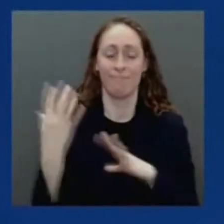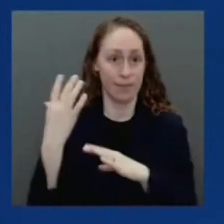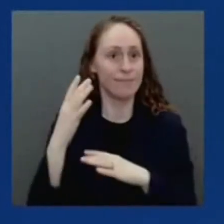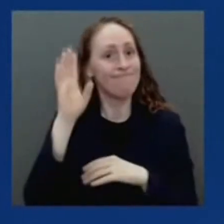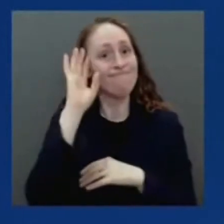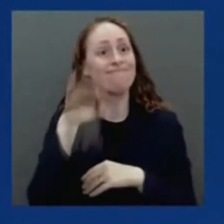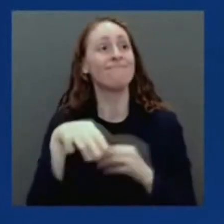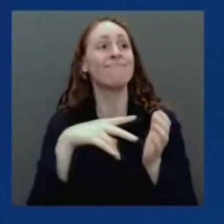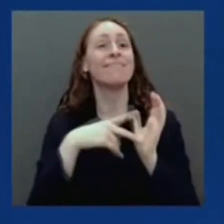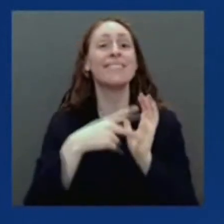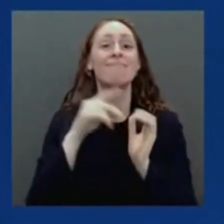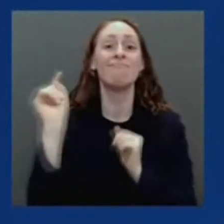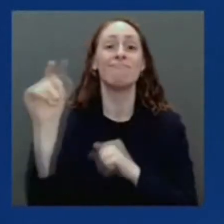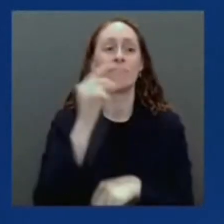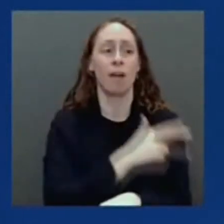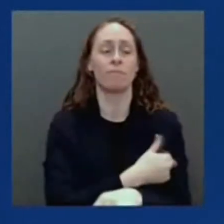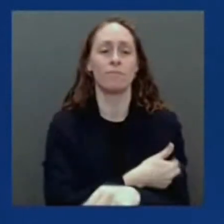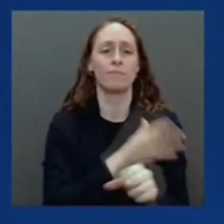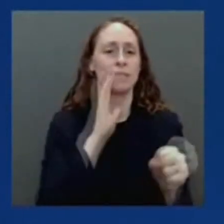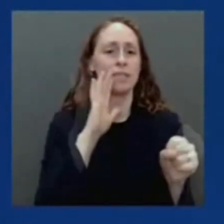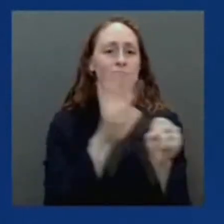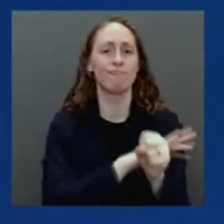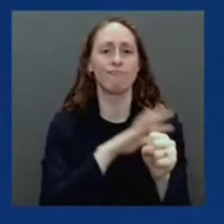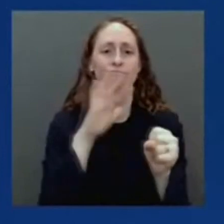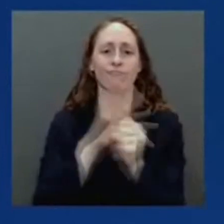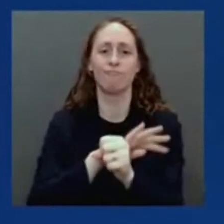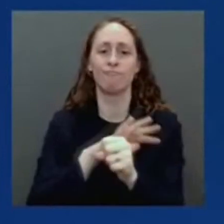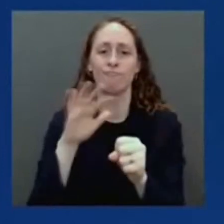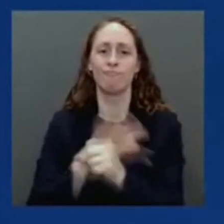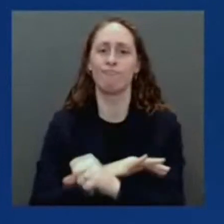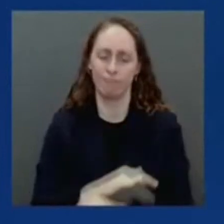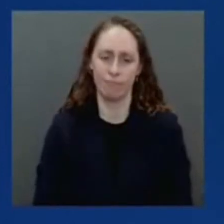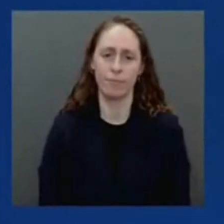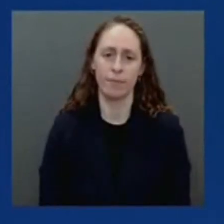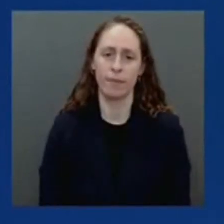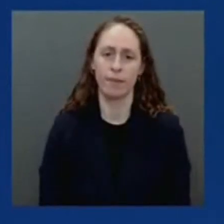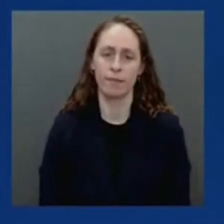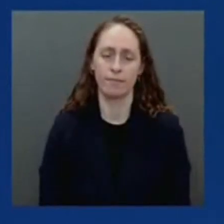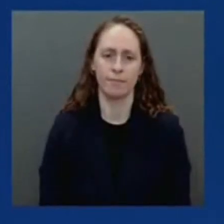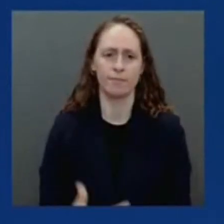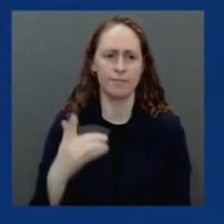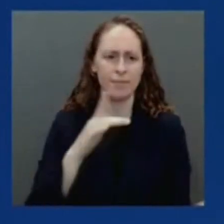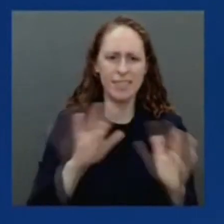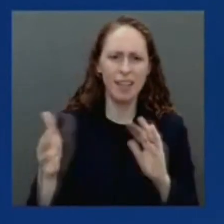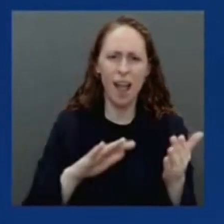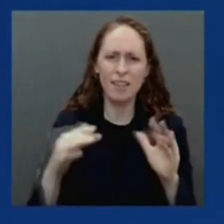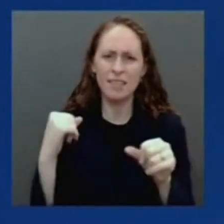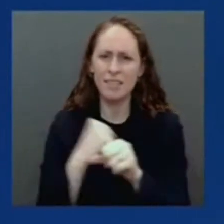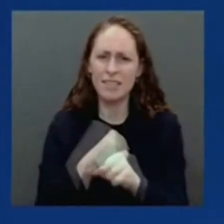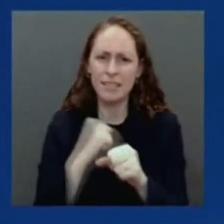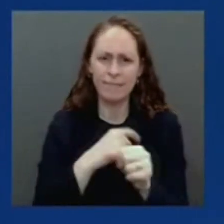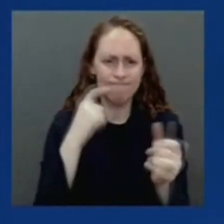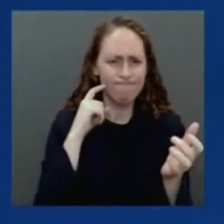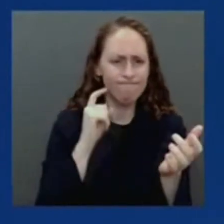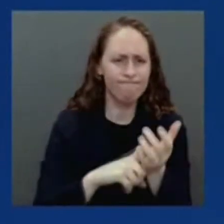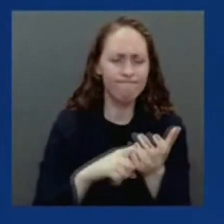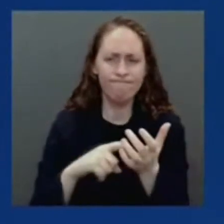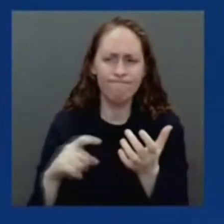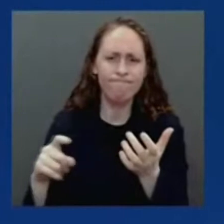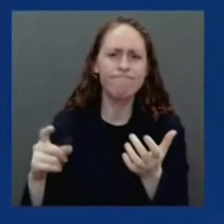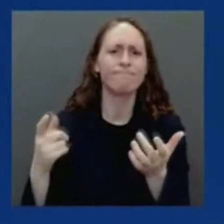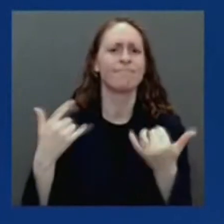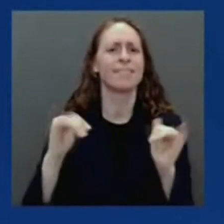deaths also remain quite high. And with the mixed news above, similar to other waves during the pandemic, our